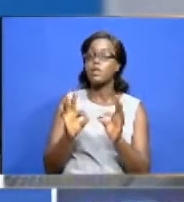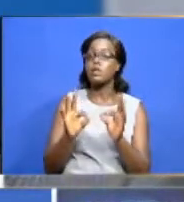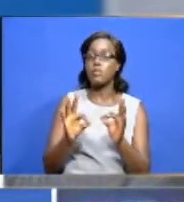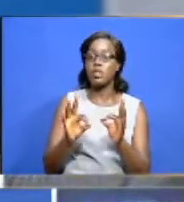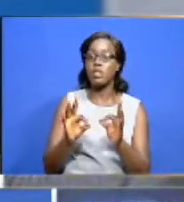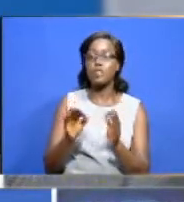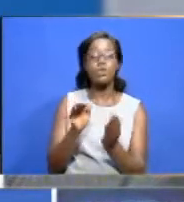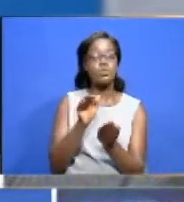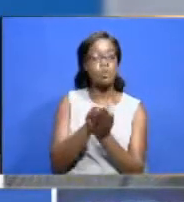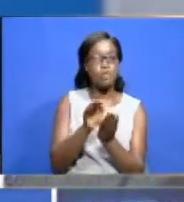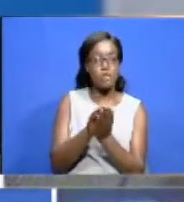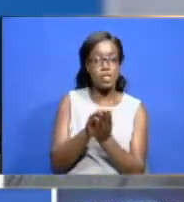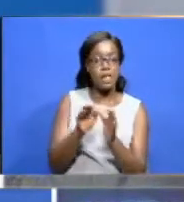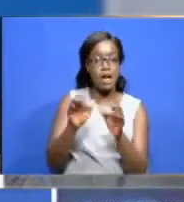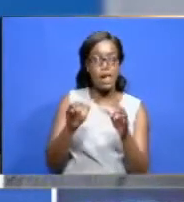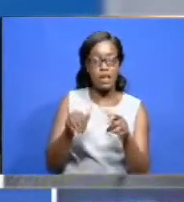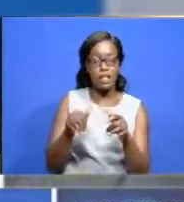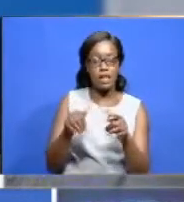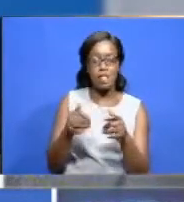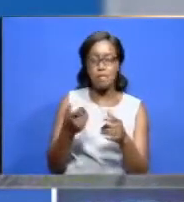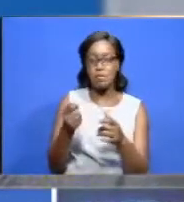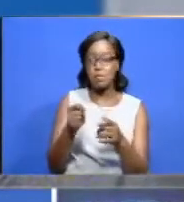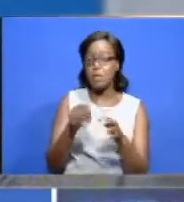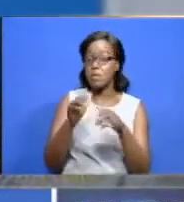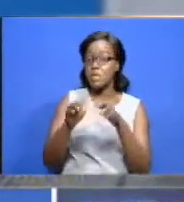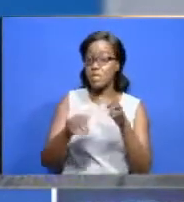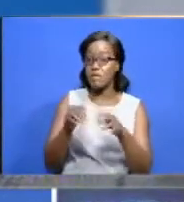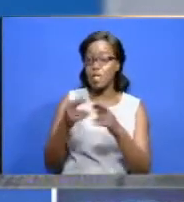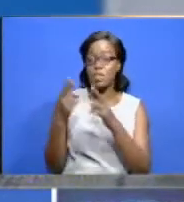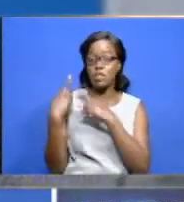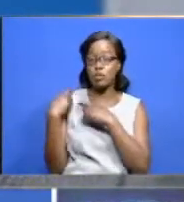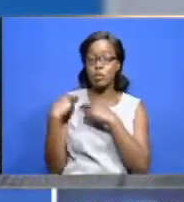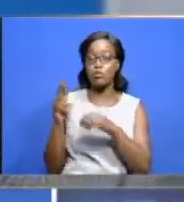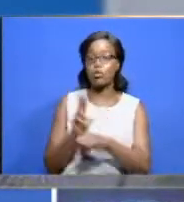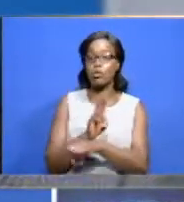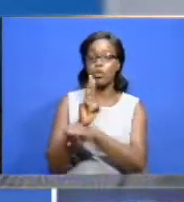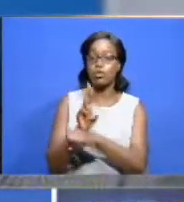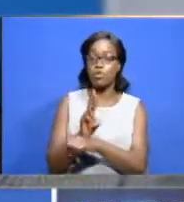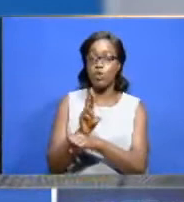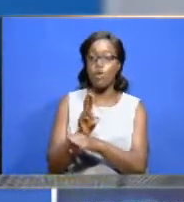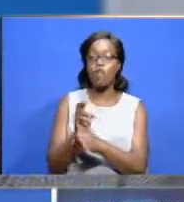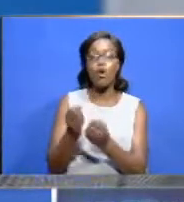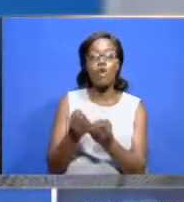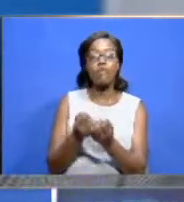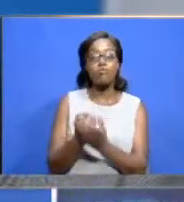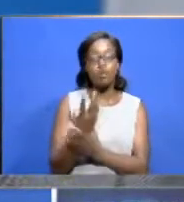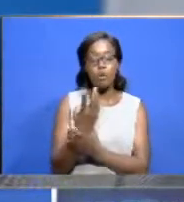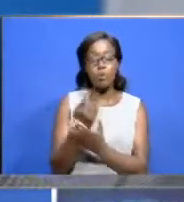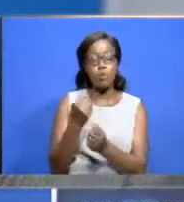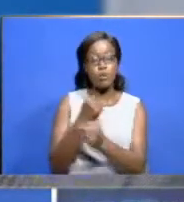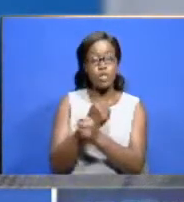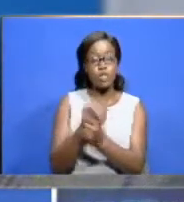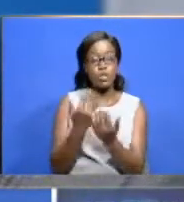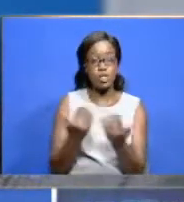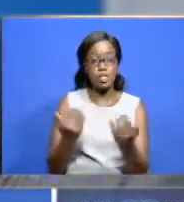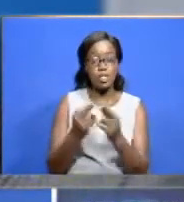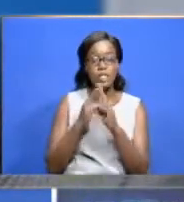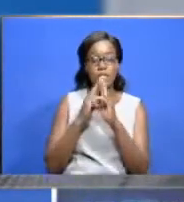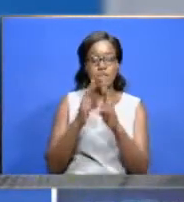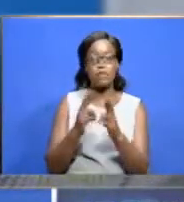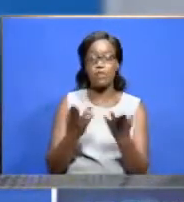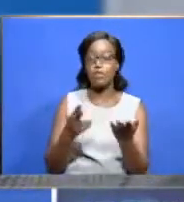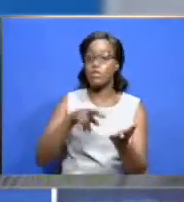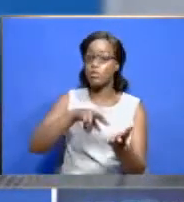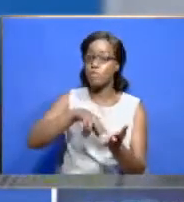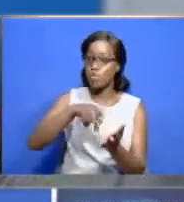conservation agriculture, minimum tillage, but also responsible use of crop protection products. The results of this project